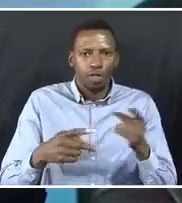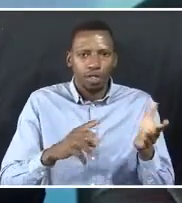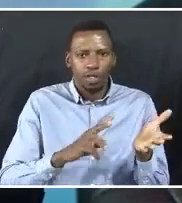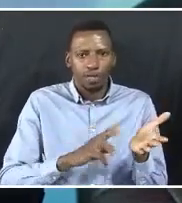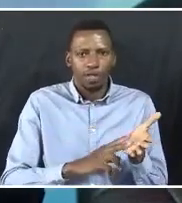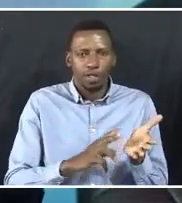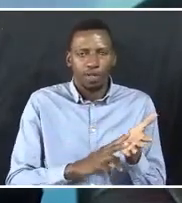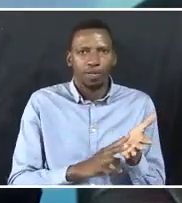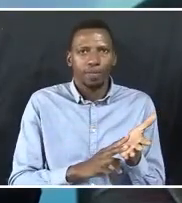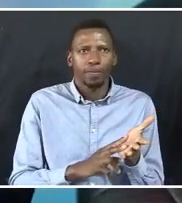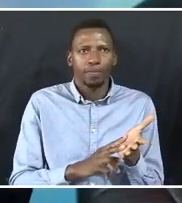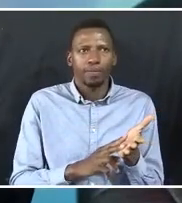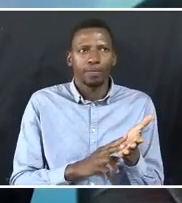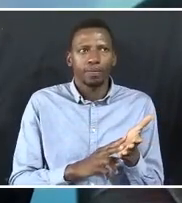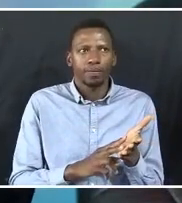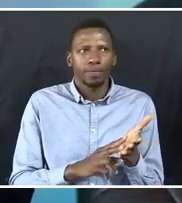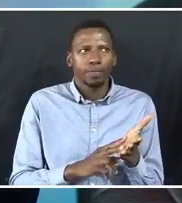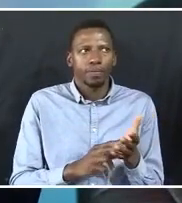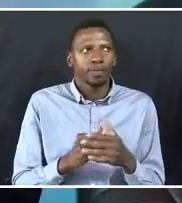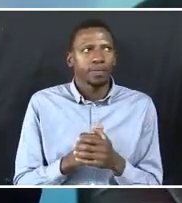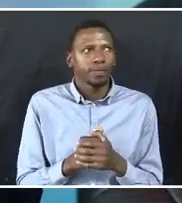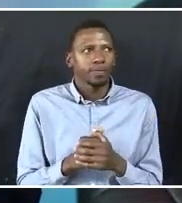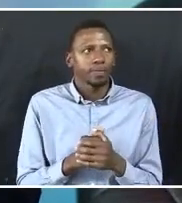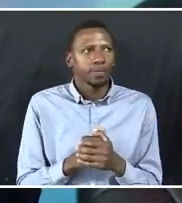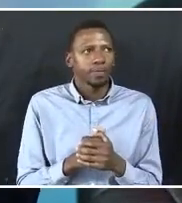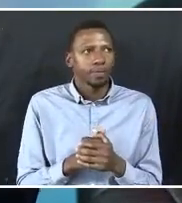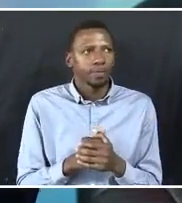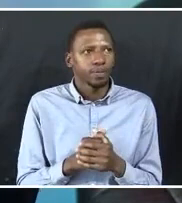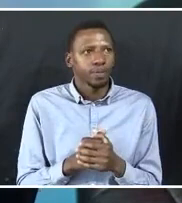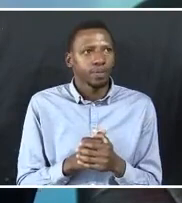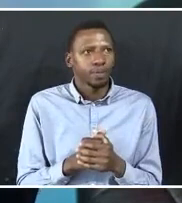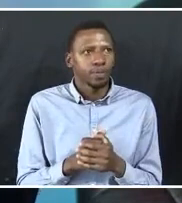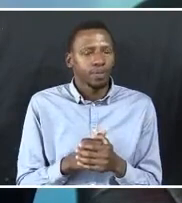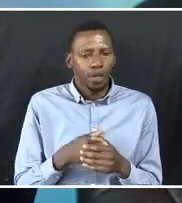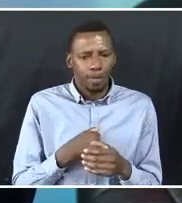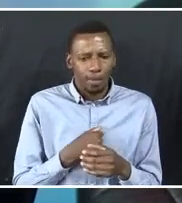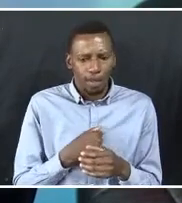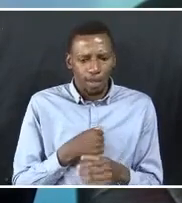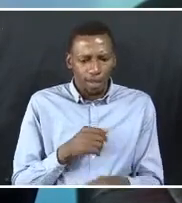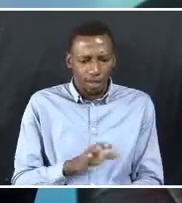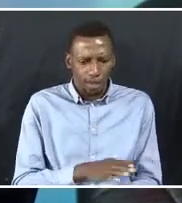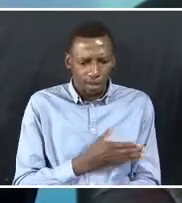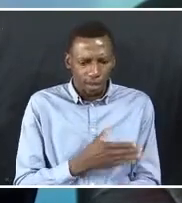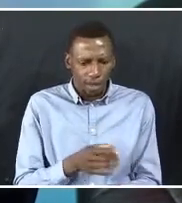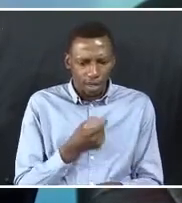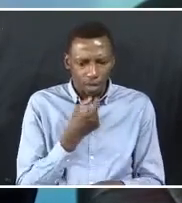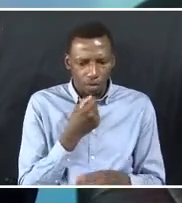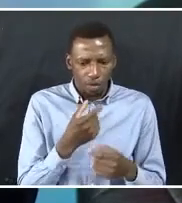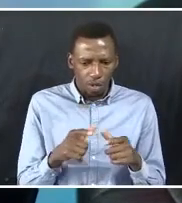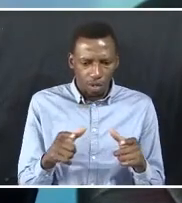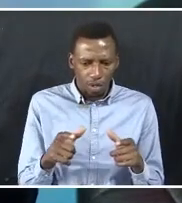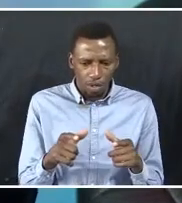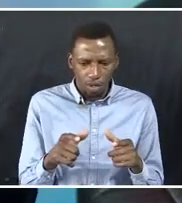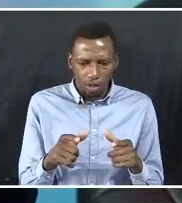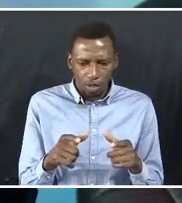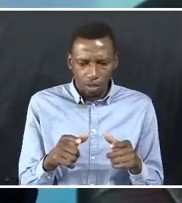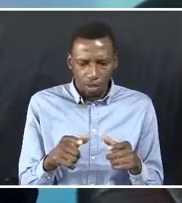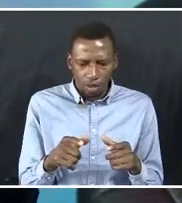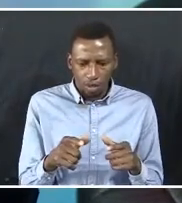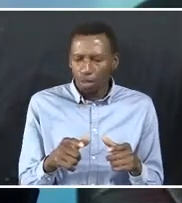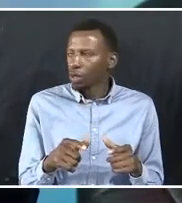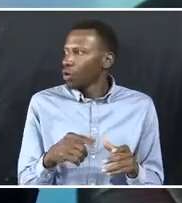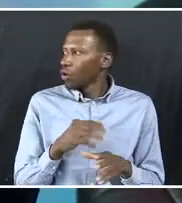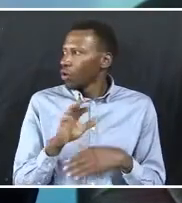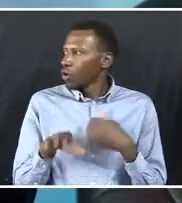And at the back, I was singing this song in Luo. All the way